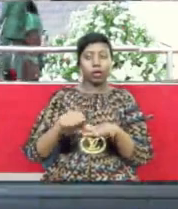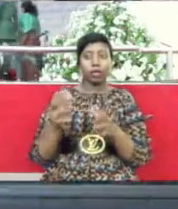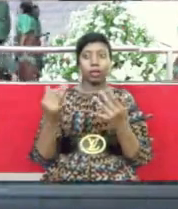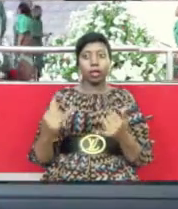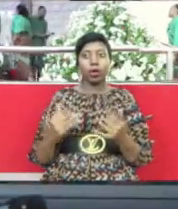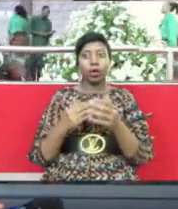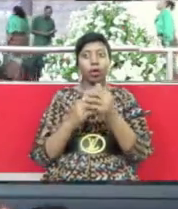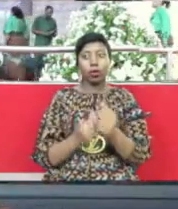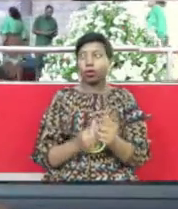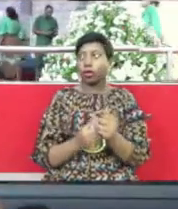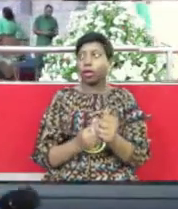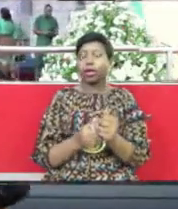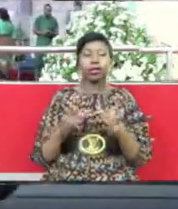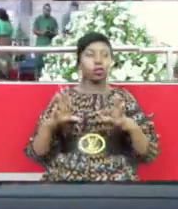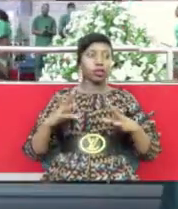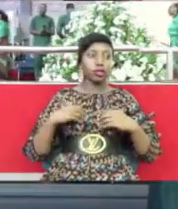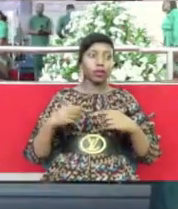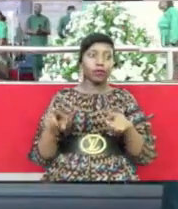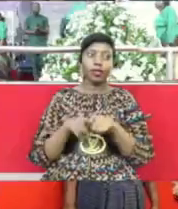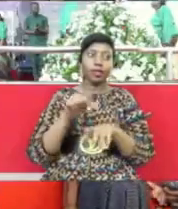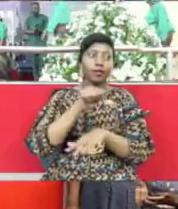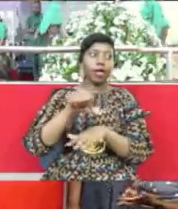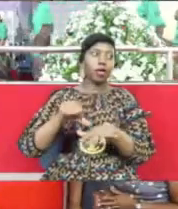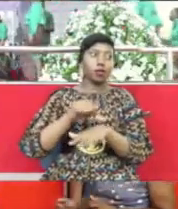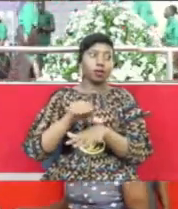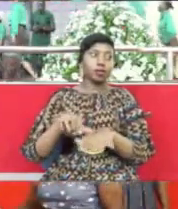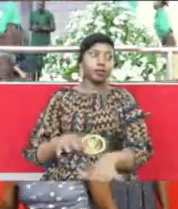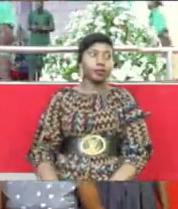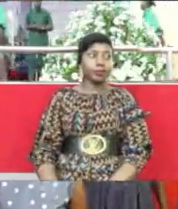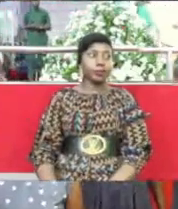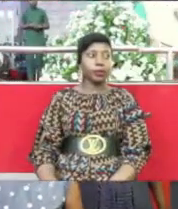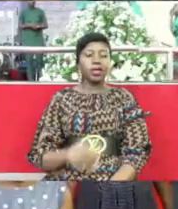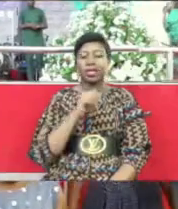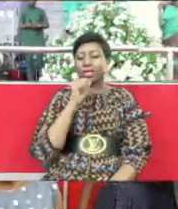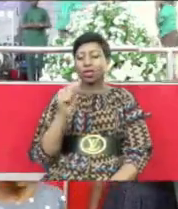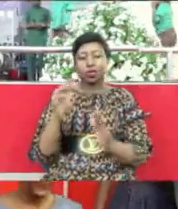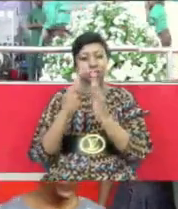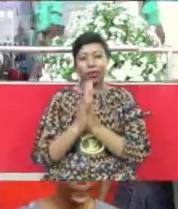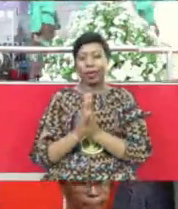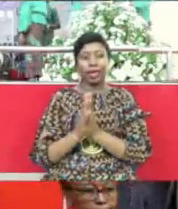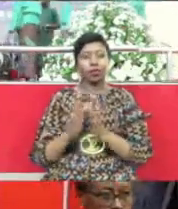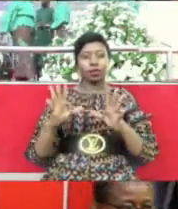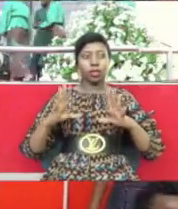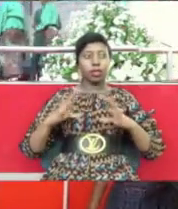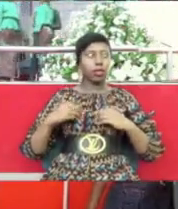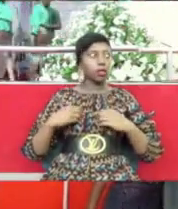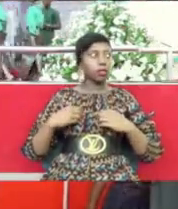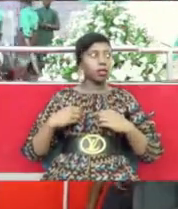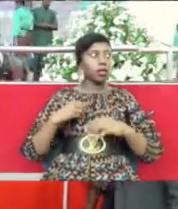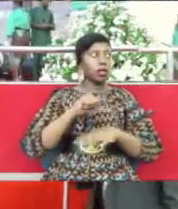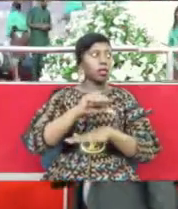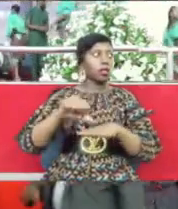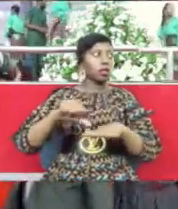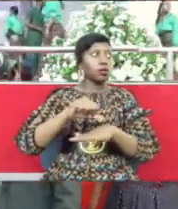that anointing also. It is not prayer. You're just receiving that anointing in the name of the Lord. So if you are coming, just come. If you're not,